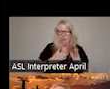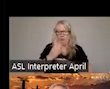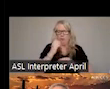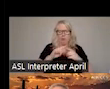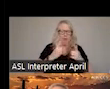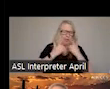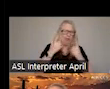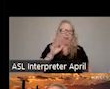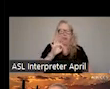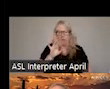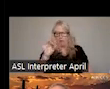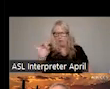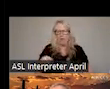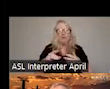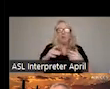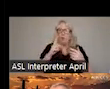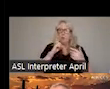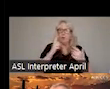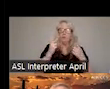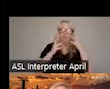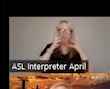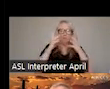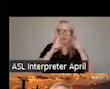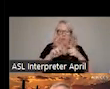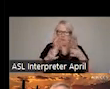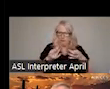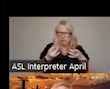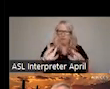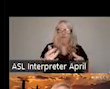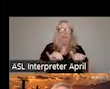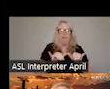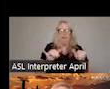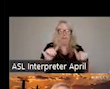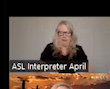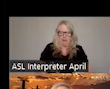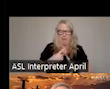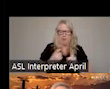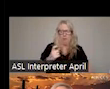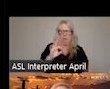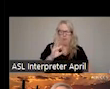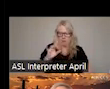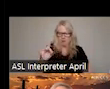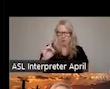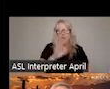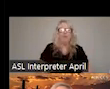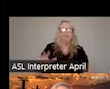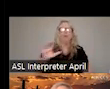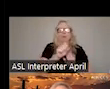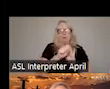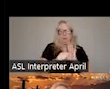or 988. So really to create that seamless system from 988 to the state call center where